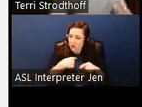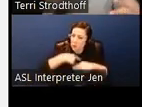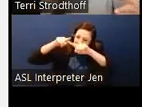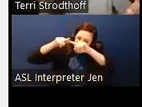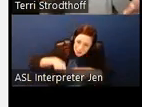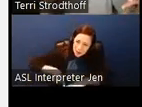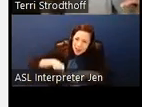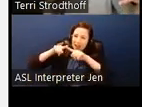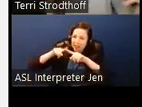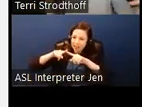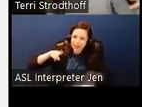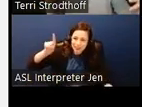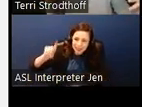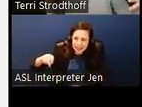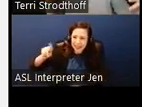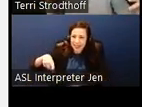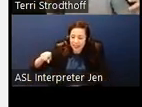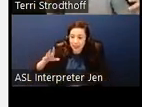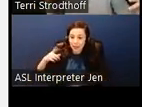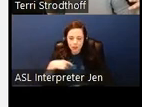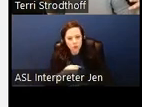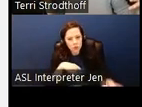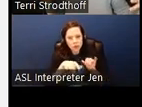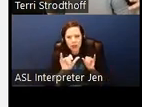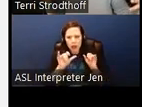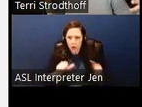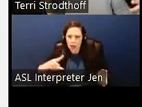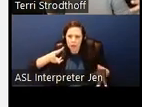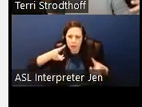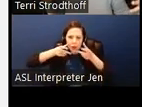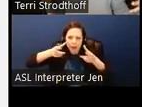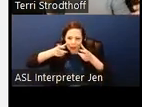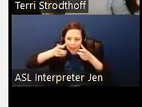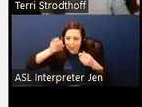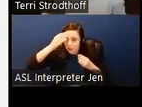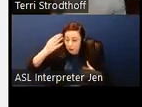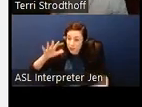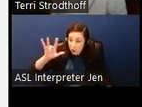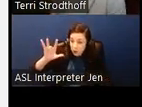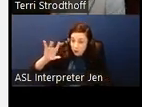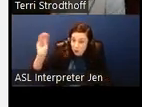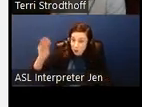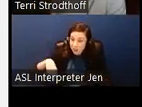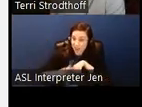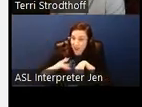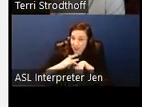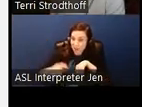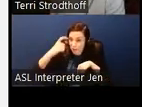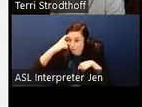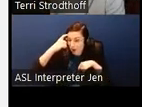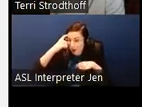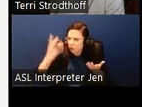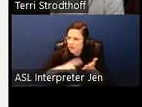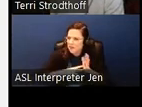and but we still come out with the ability to take in information. 25% of our brain is online. And what does that mean? Our brain